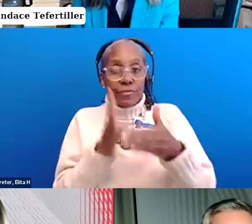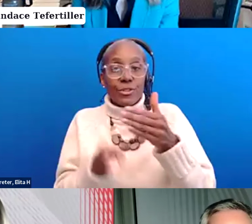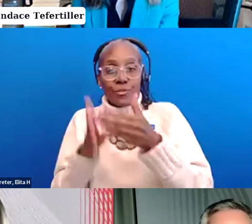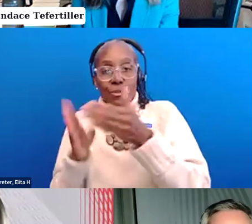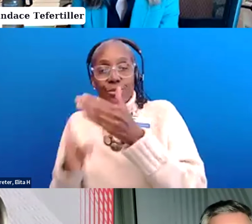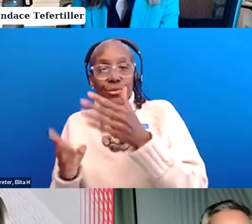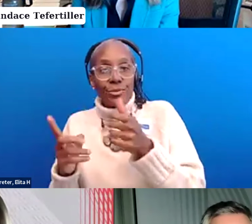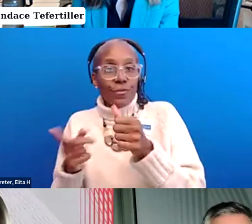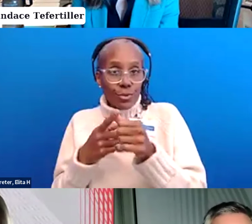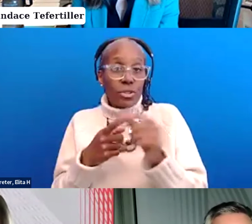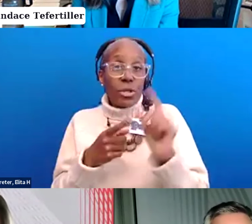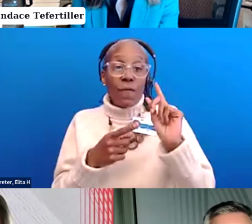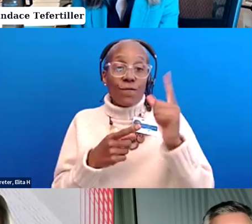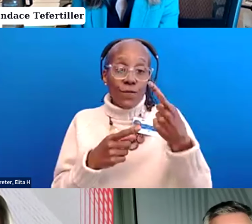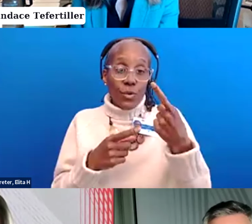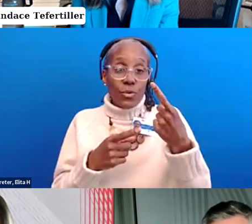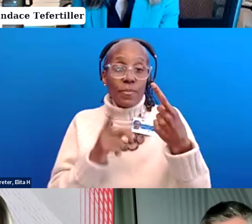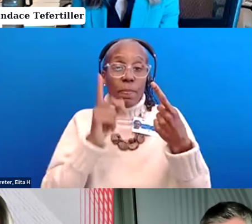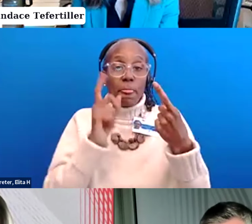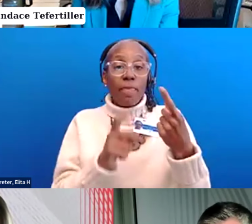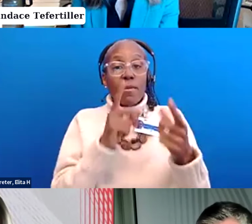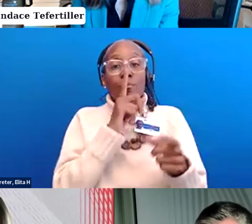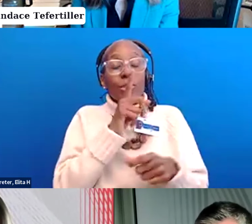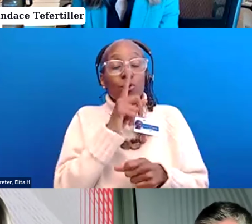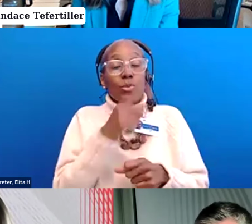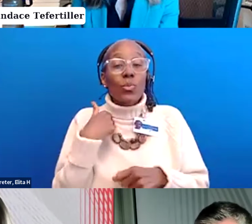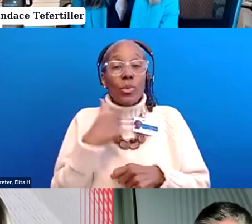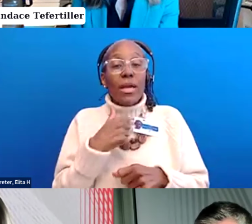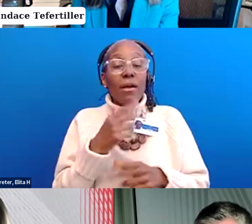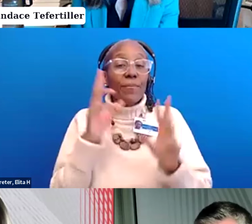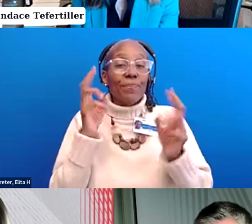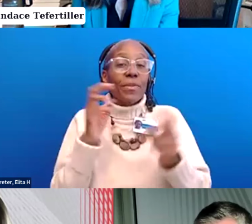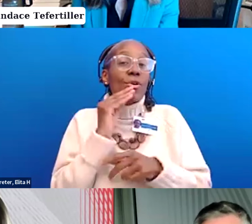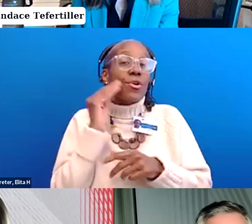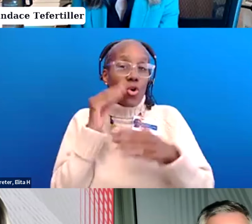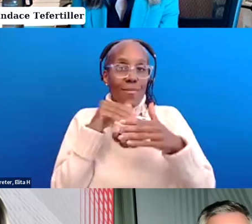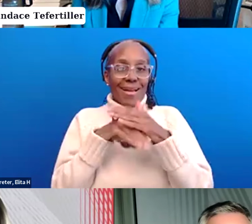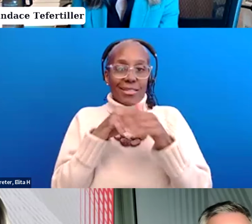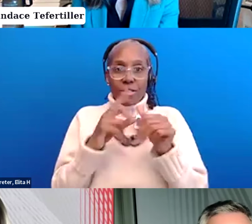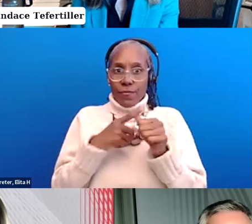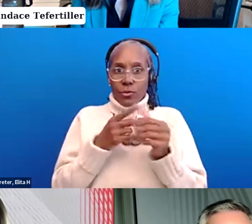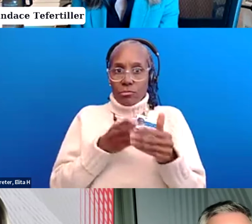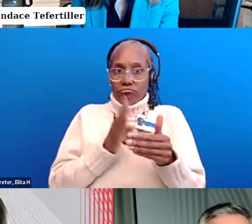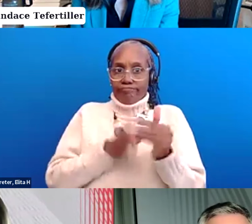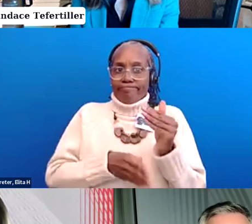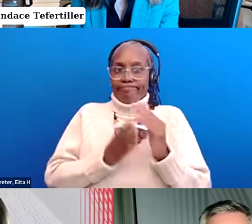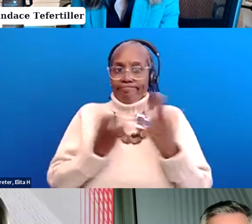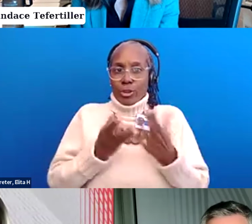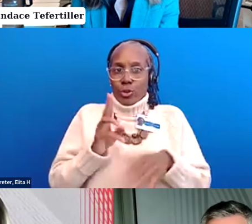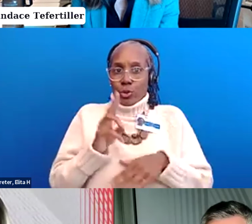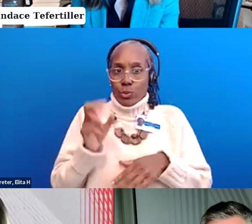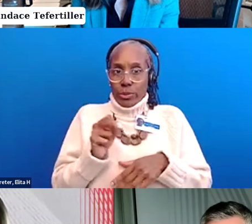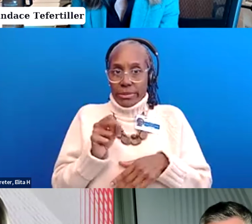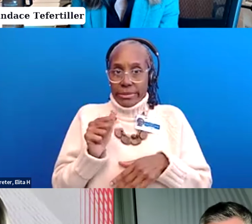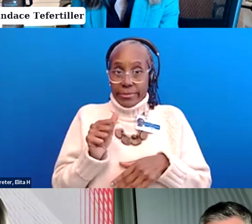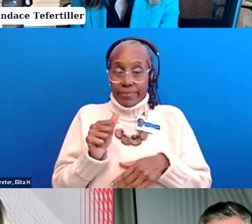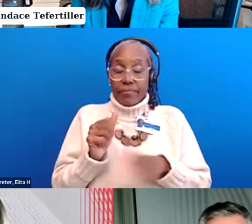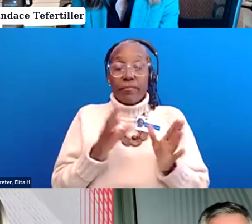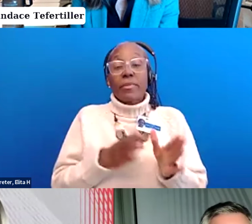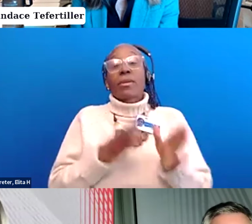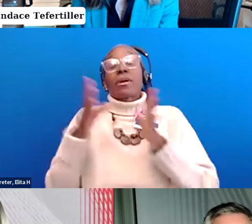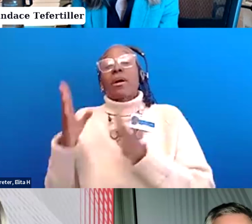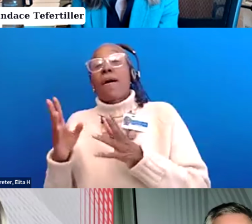first. One of which is to make sure that we get home access taken care of in the United States. But we're